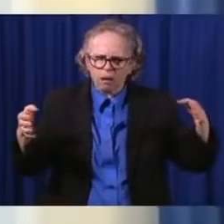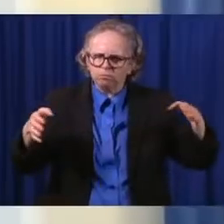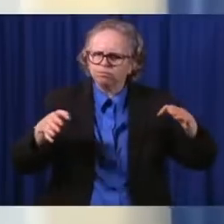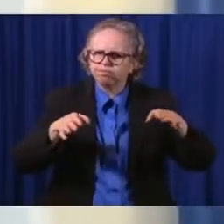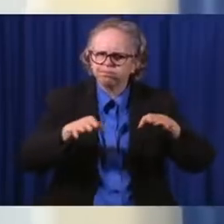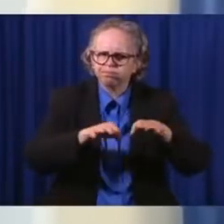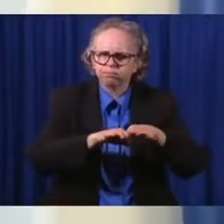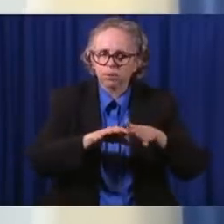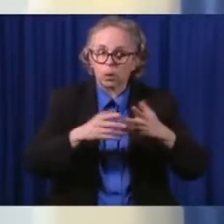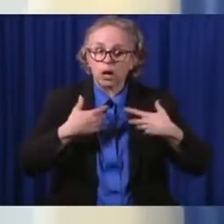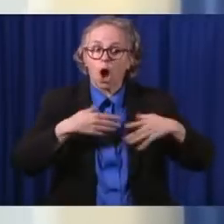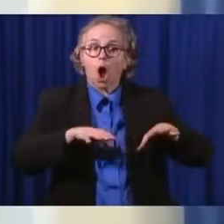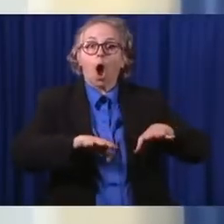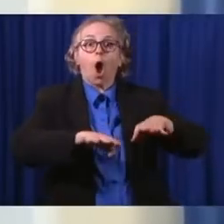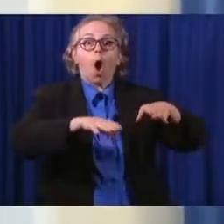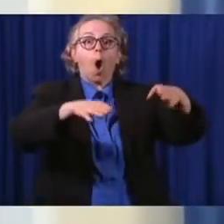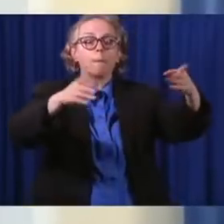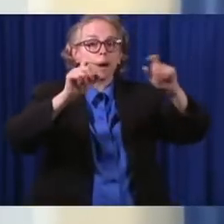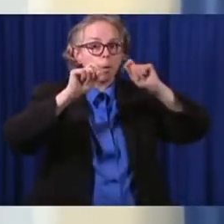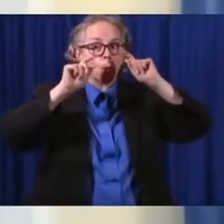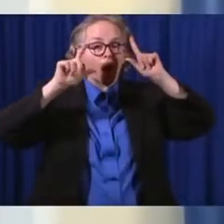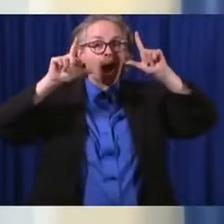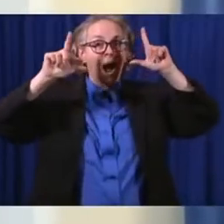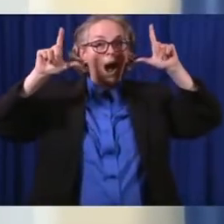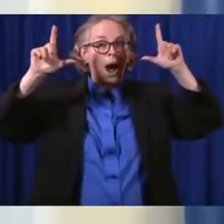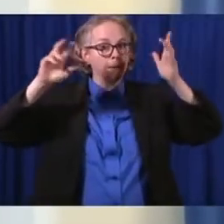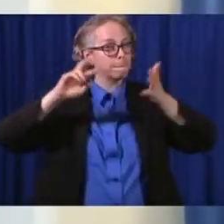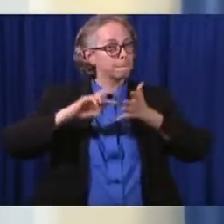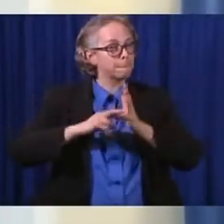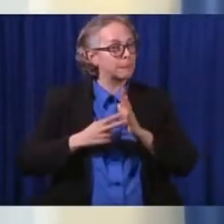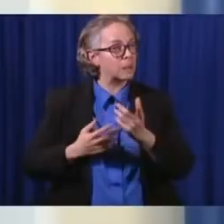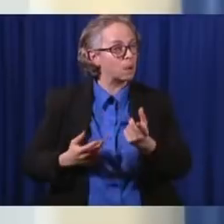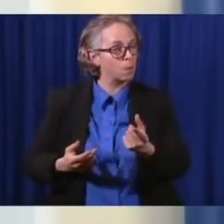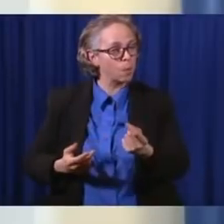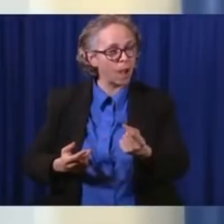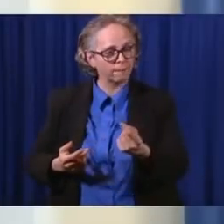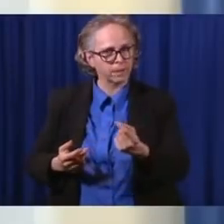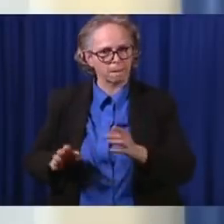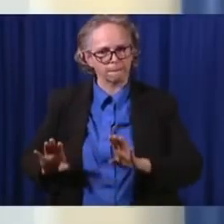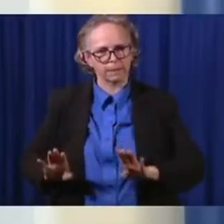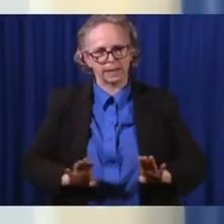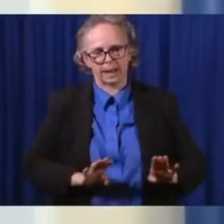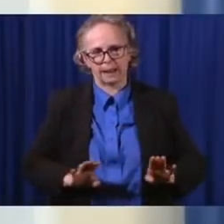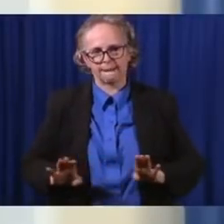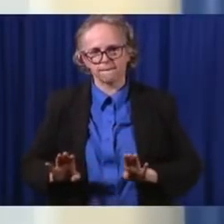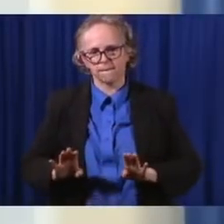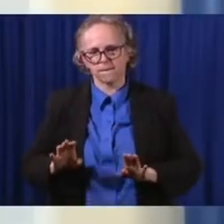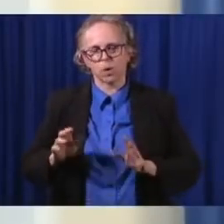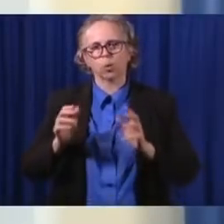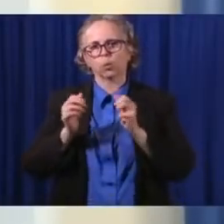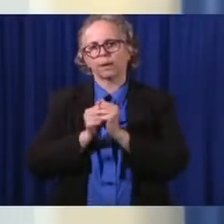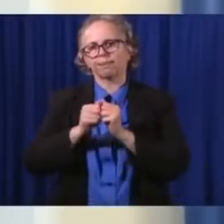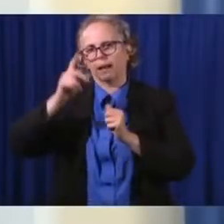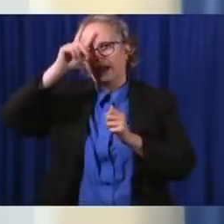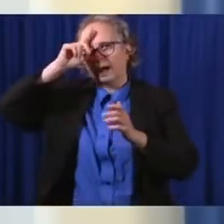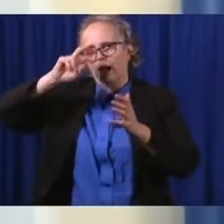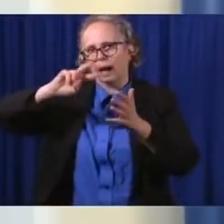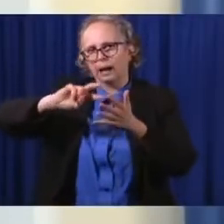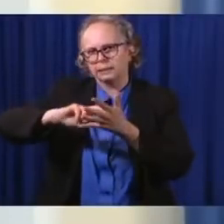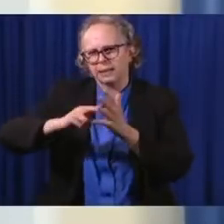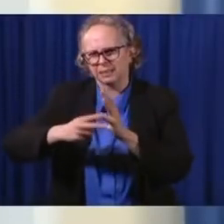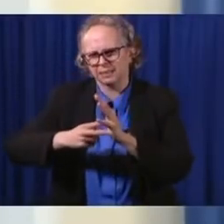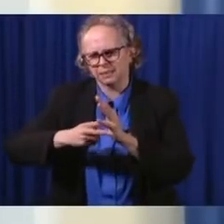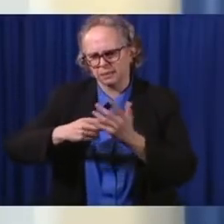be absolutely more intentional than we've ever been. This is kind of a good thing. It's not a bad thing, but we're thinking about all